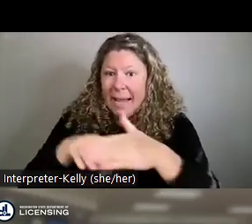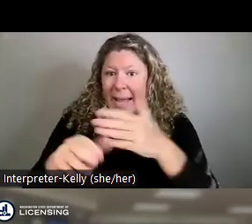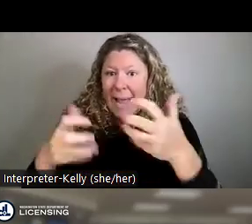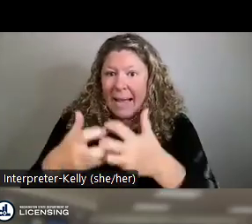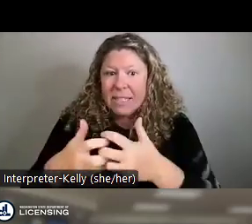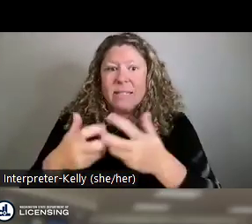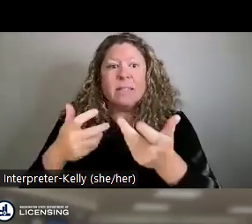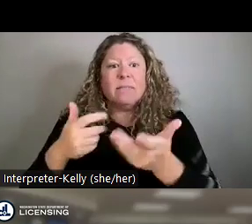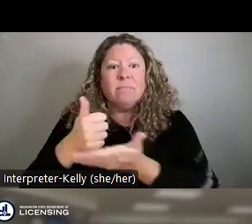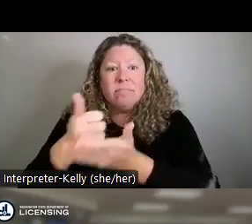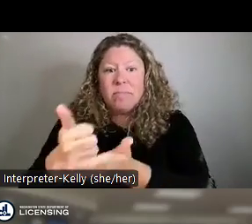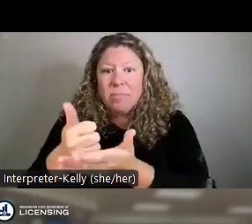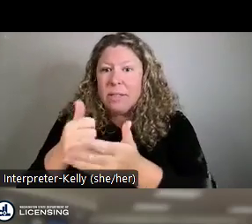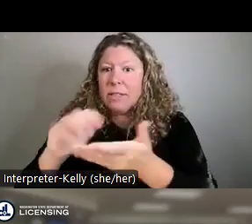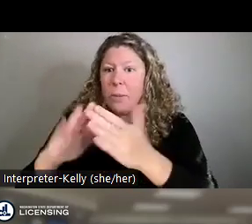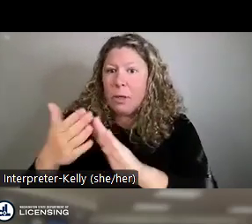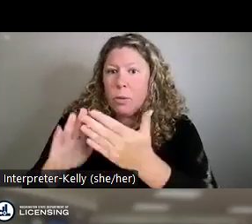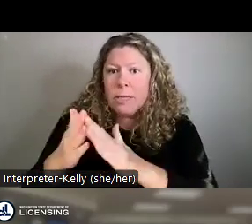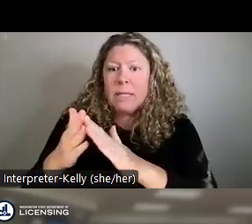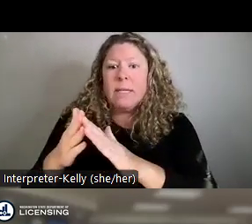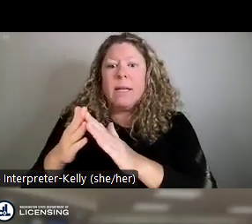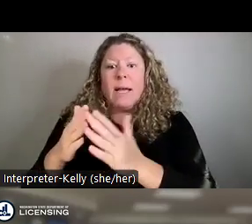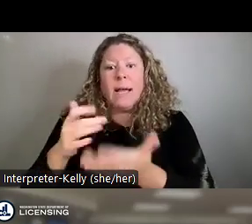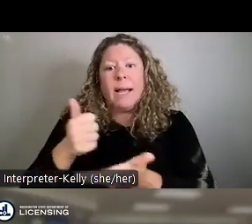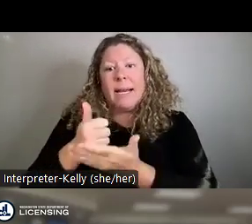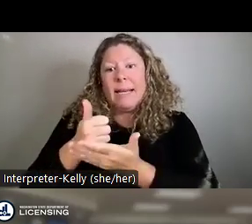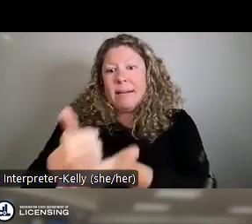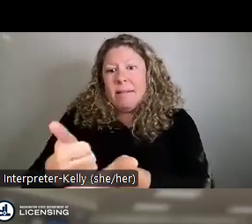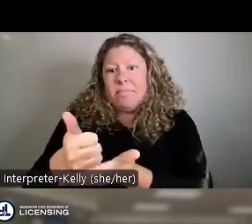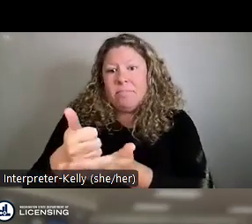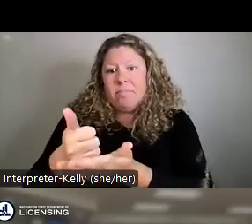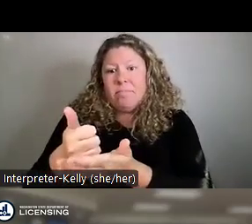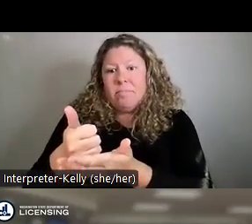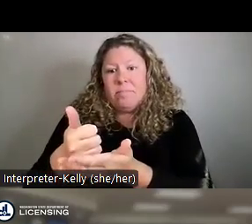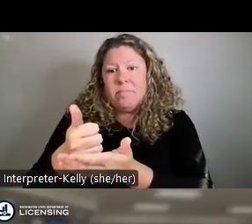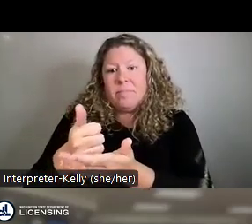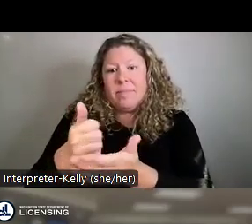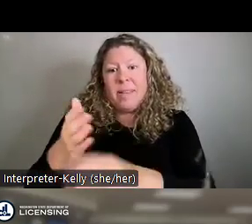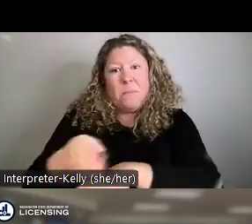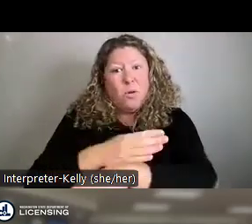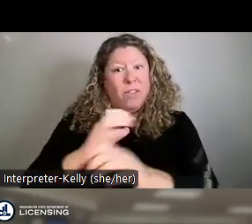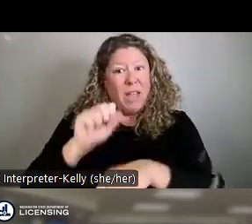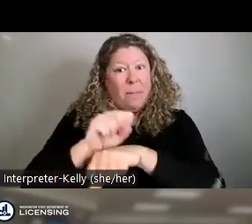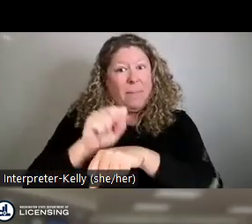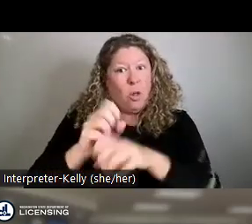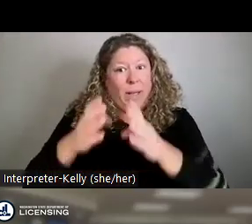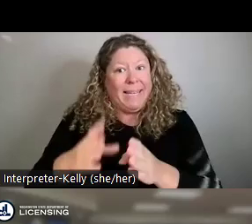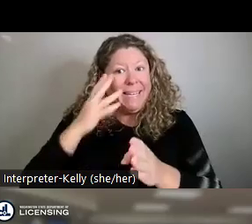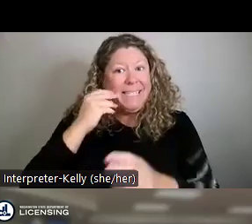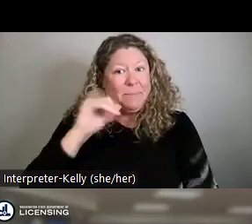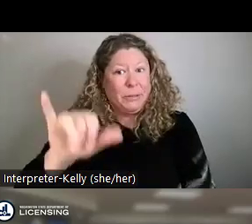journey, it also ended up improving the employee experience as well.